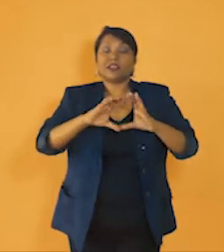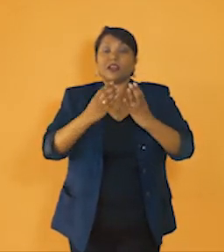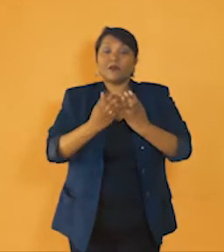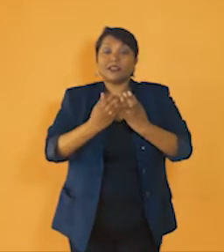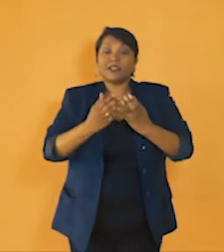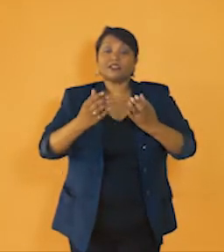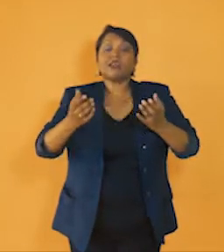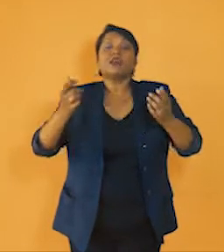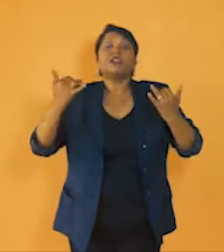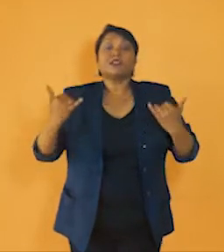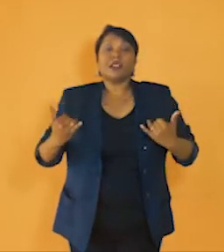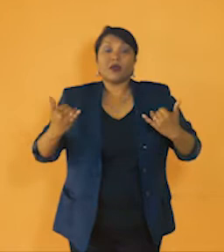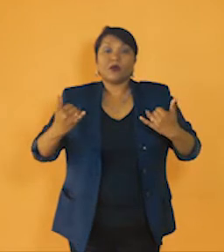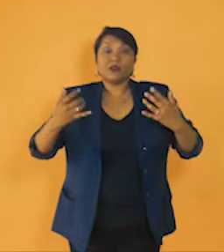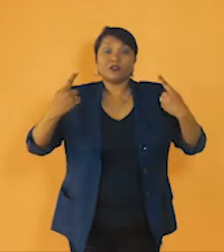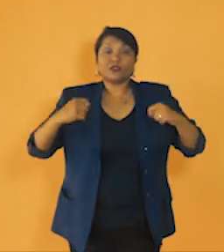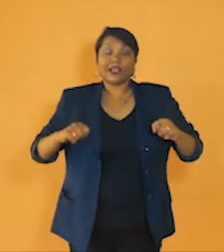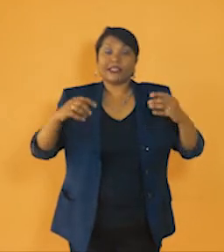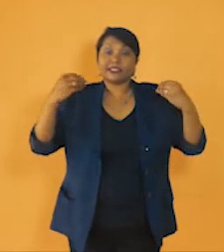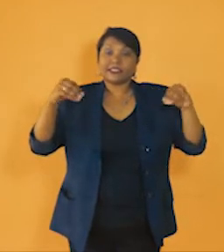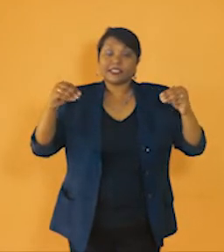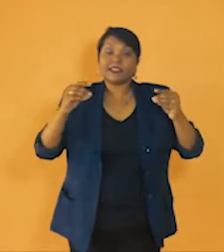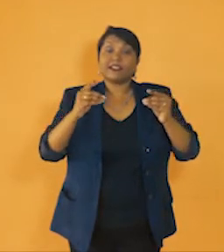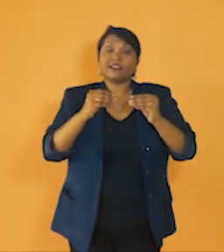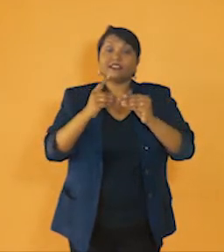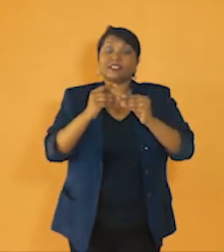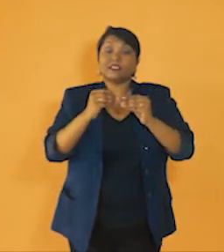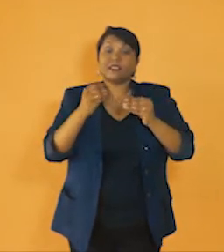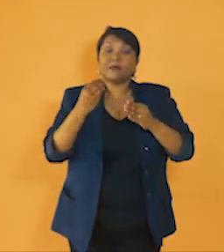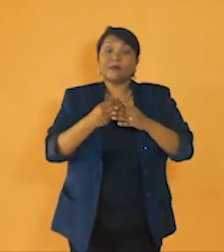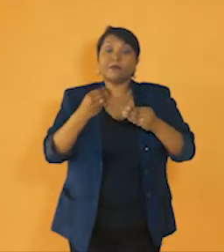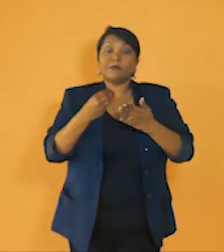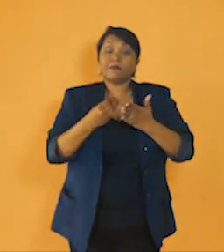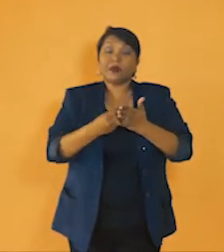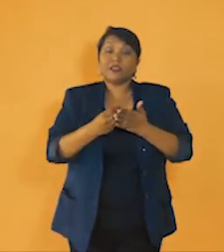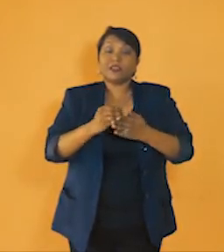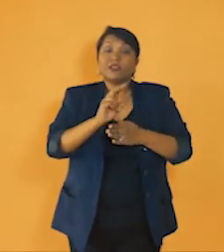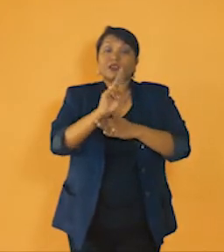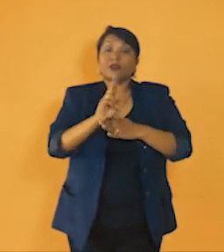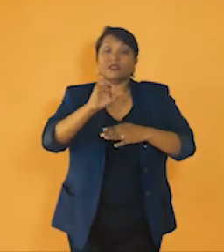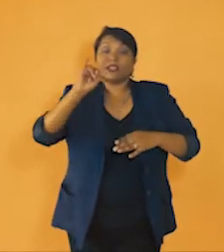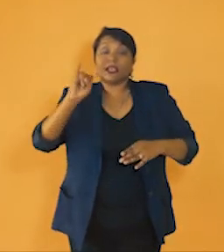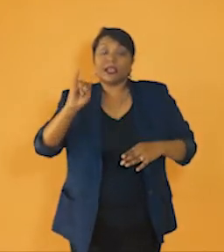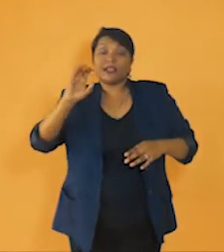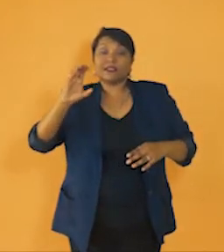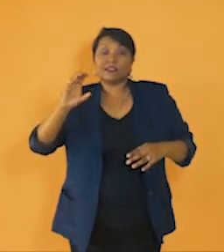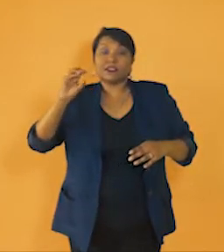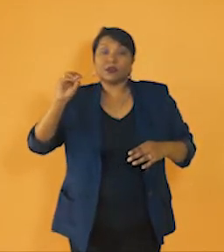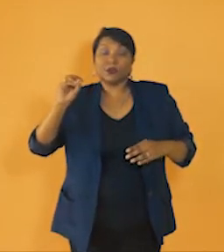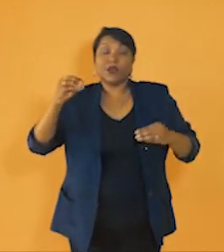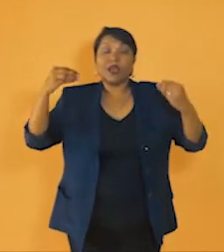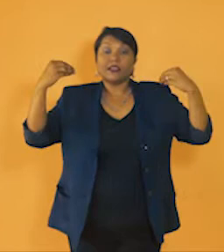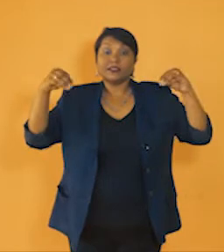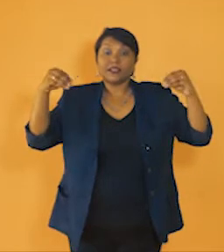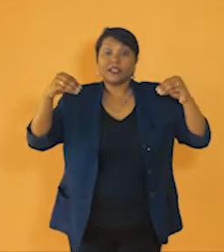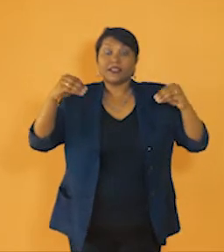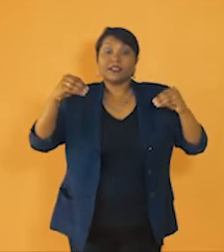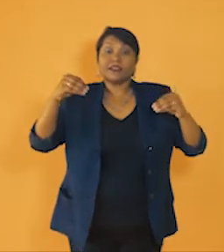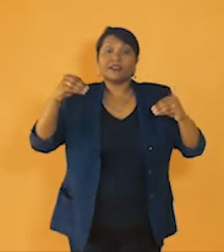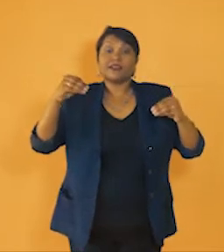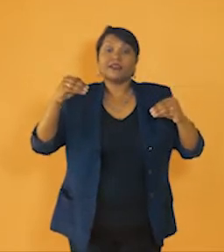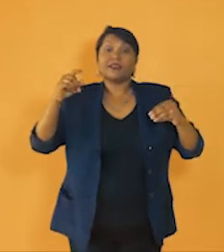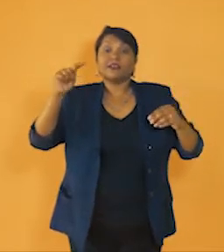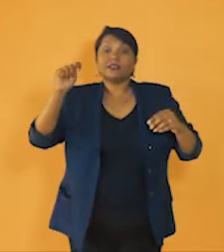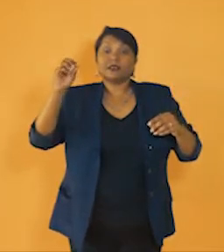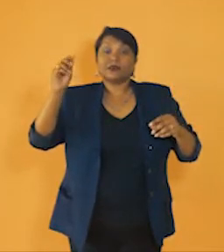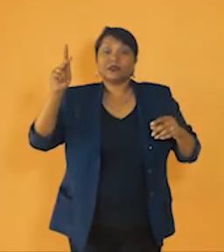create initial coin offering or ICO campaigns, selling tokens to the public and raising hundreds of